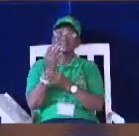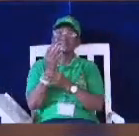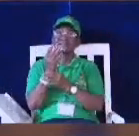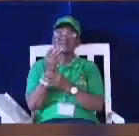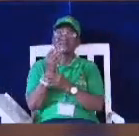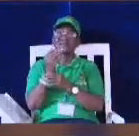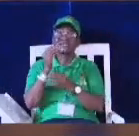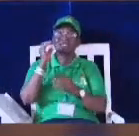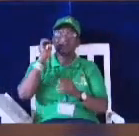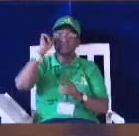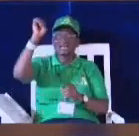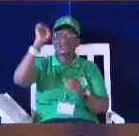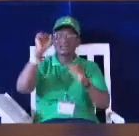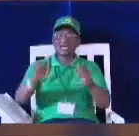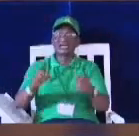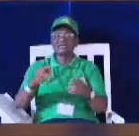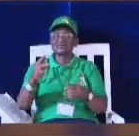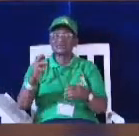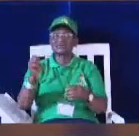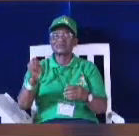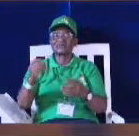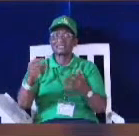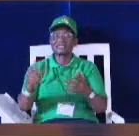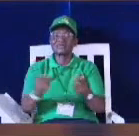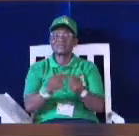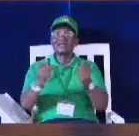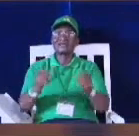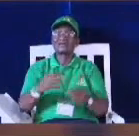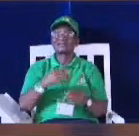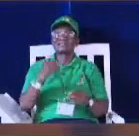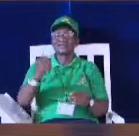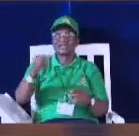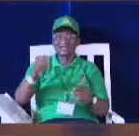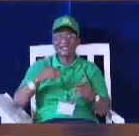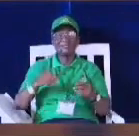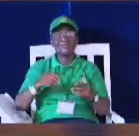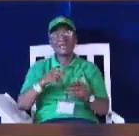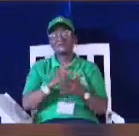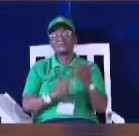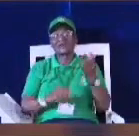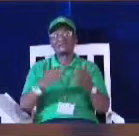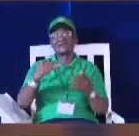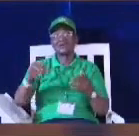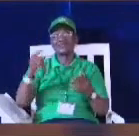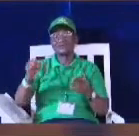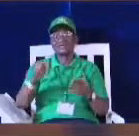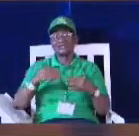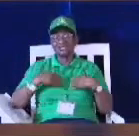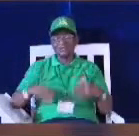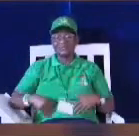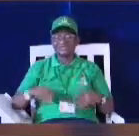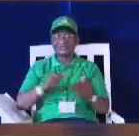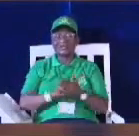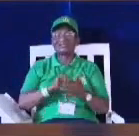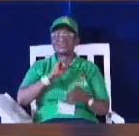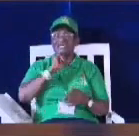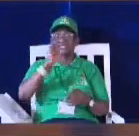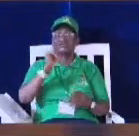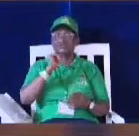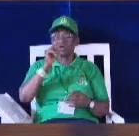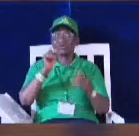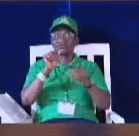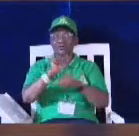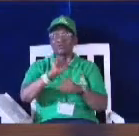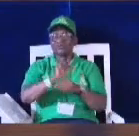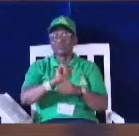He can replace any part of the body that is not functioning well,